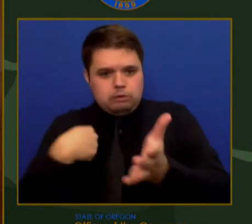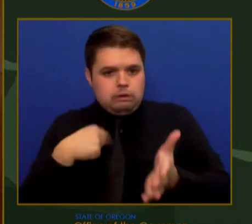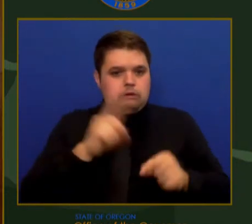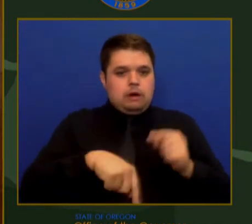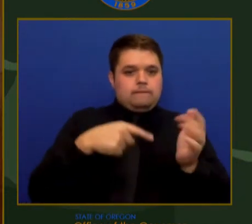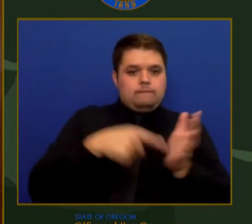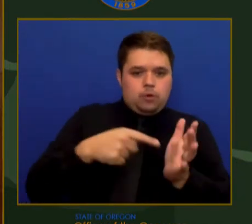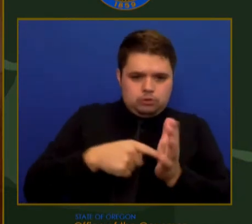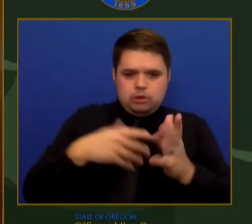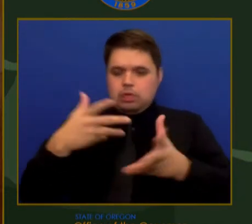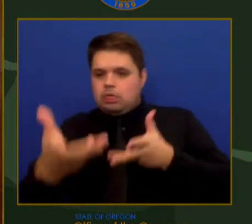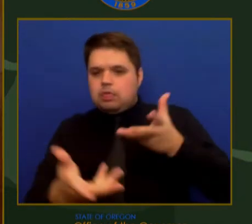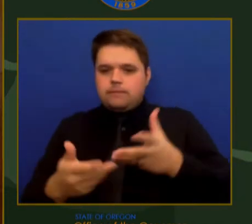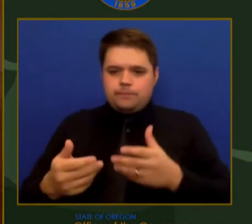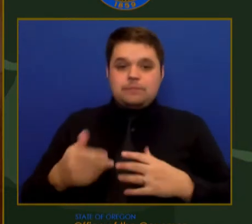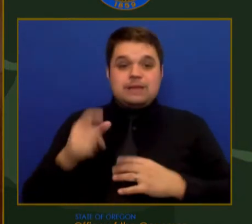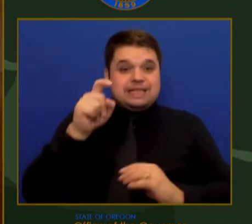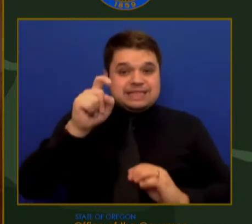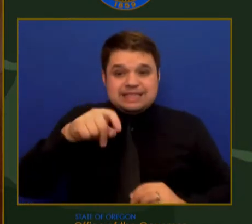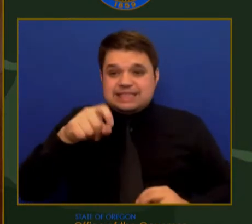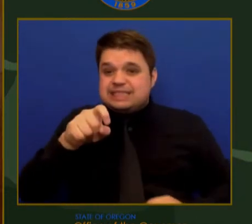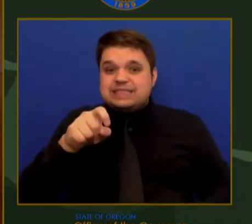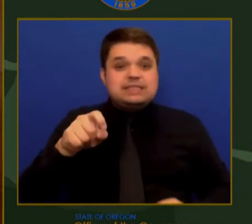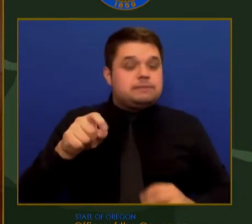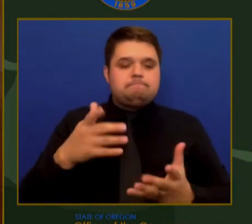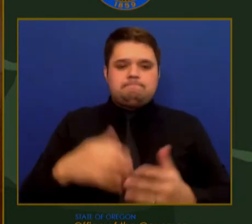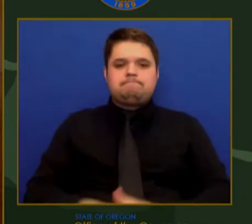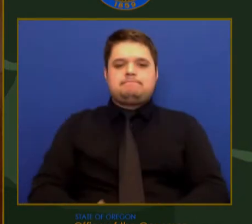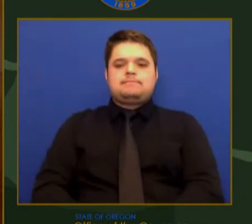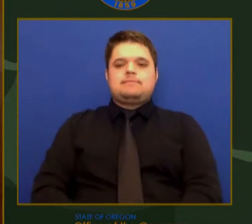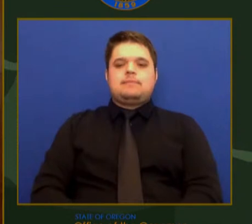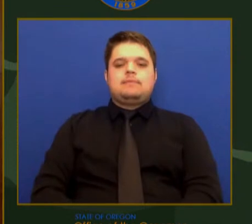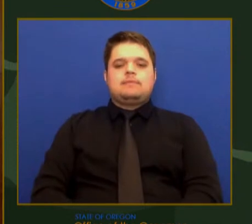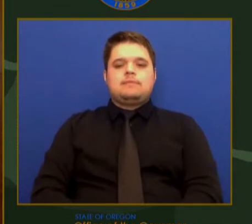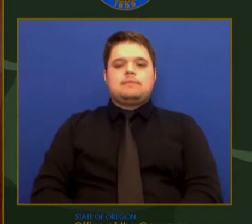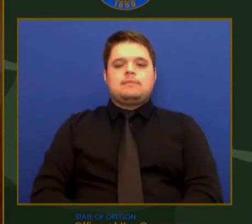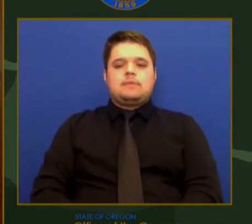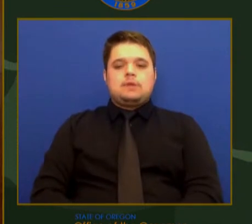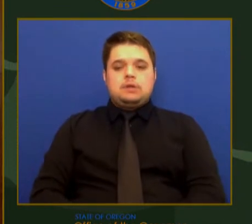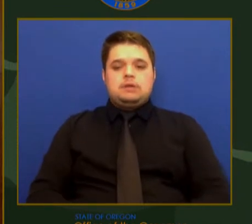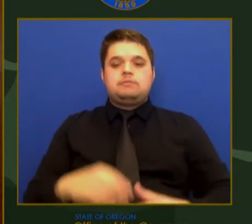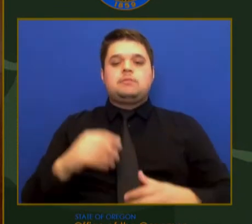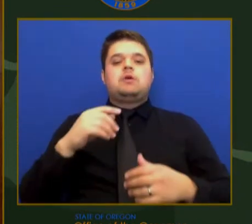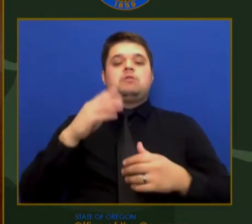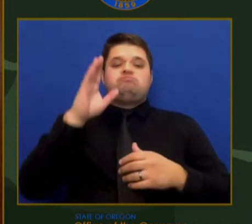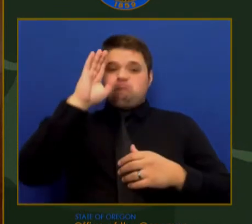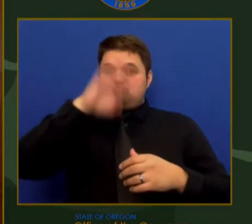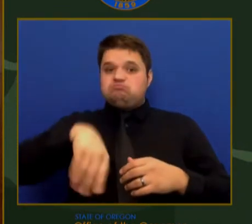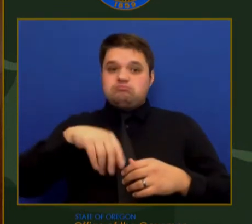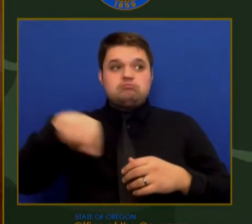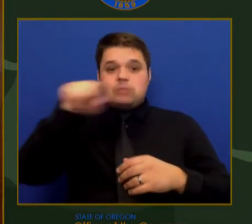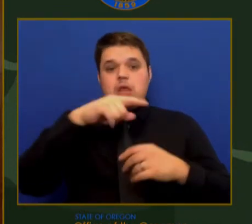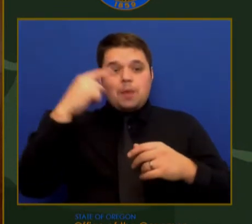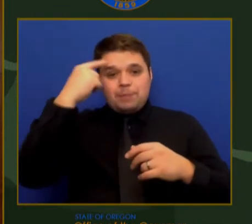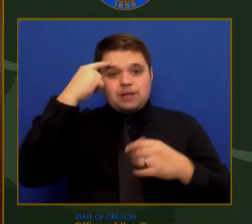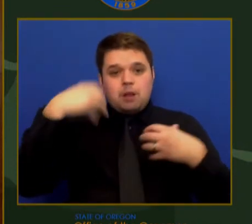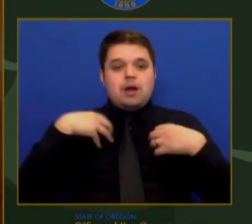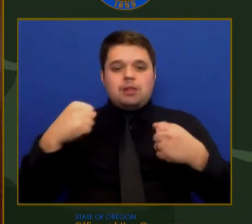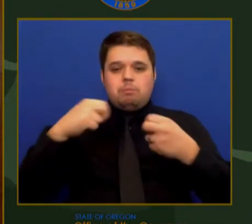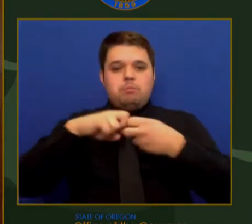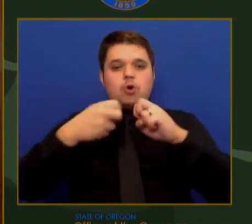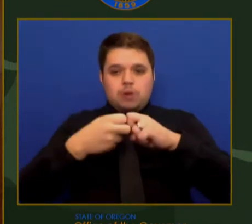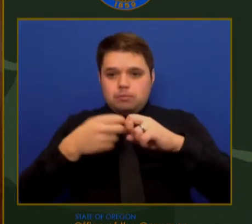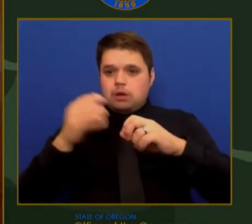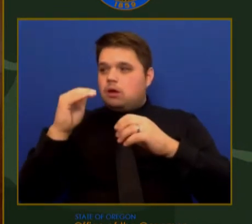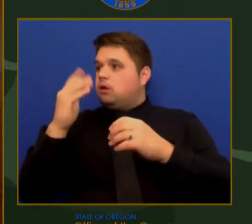needs. Expanding access to behavioral health services and substance use disorder prevention, treatment,